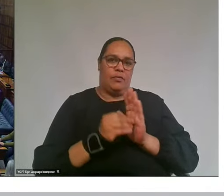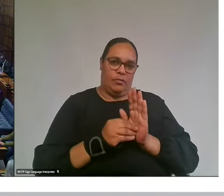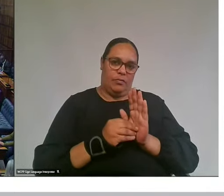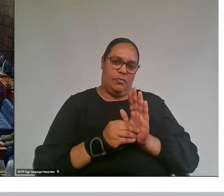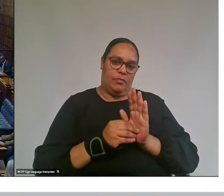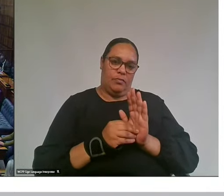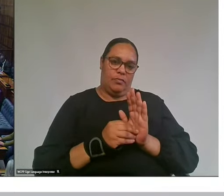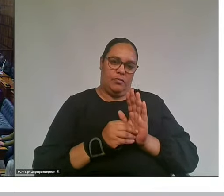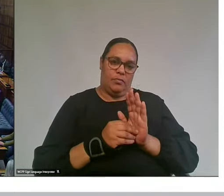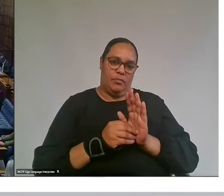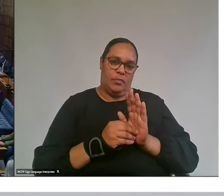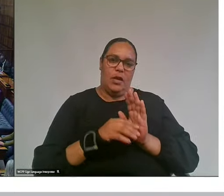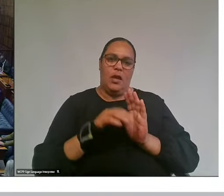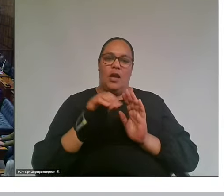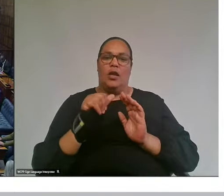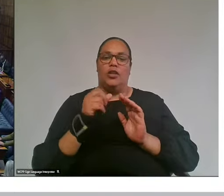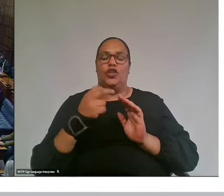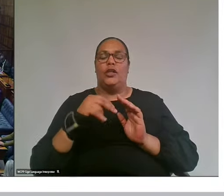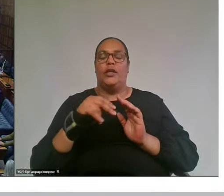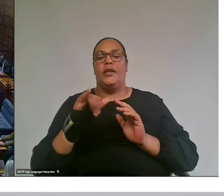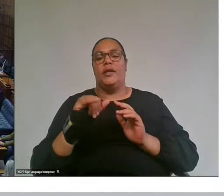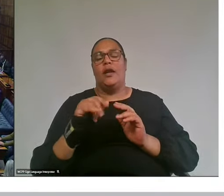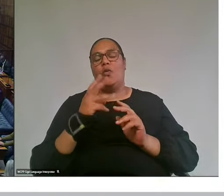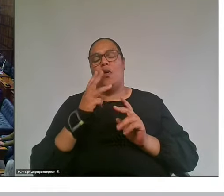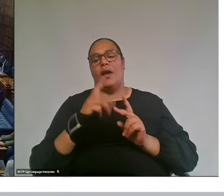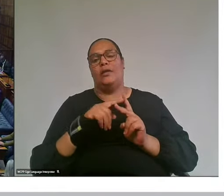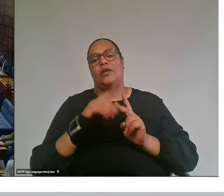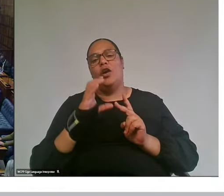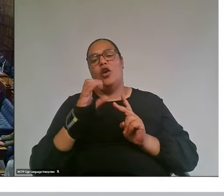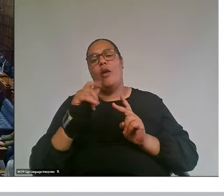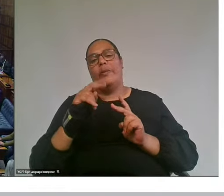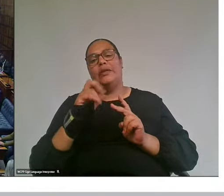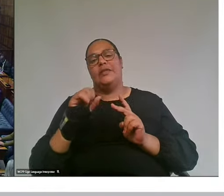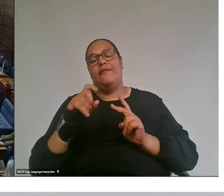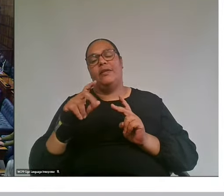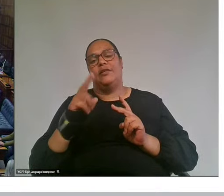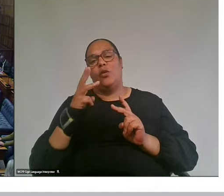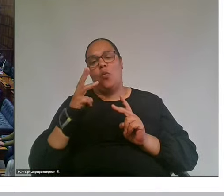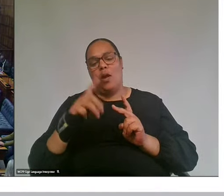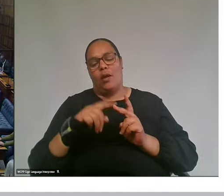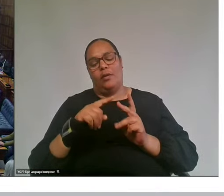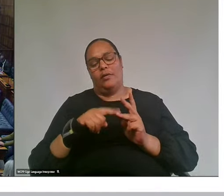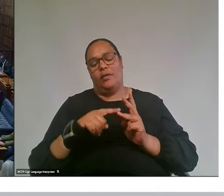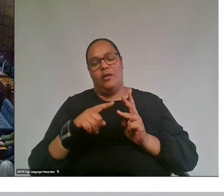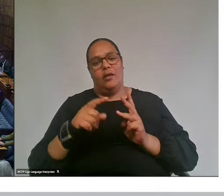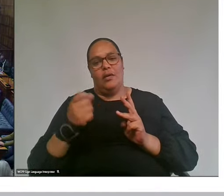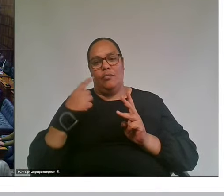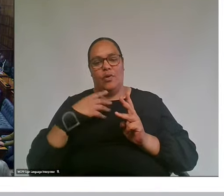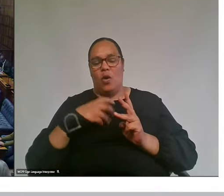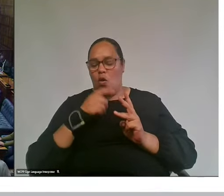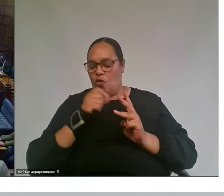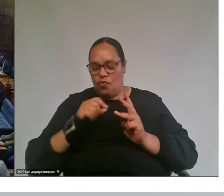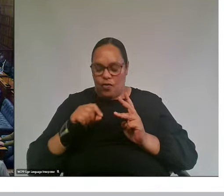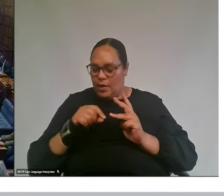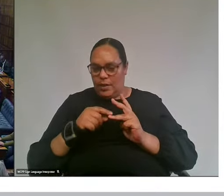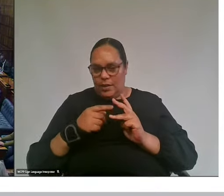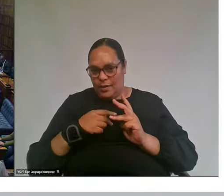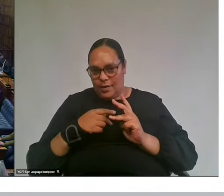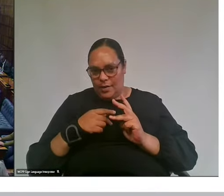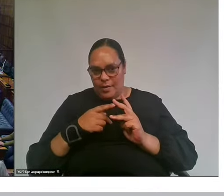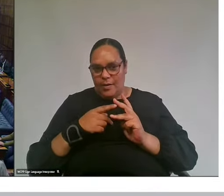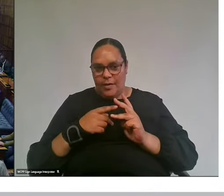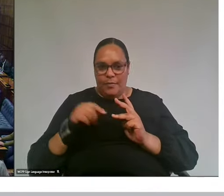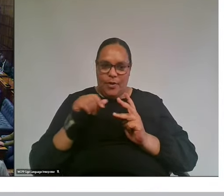uh Asen wines common Stevens wines uh I can't had my own handwriting here let me just go to the